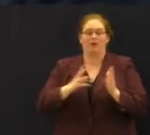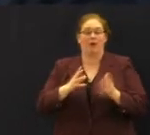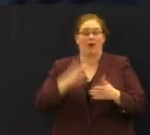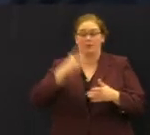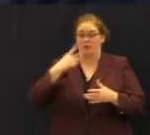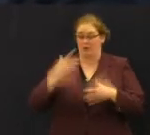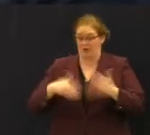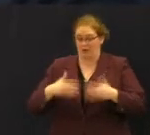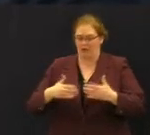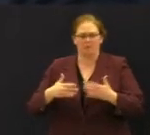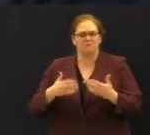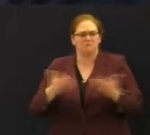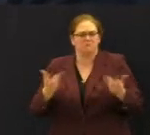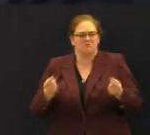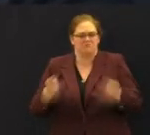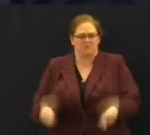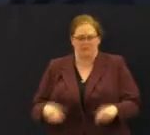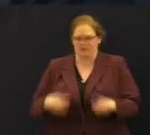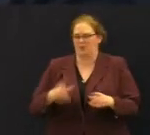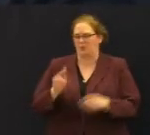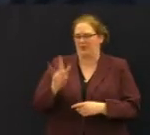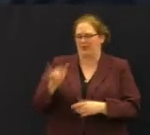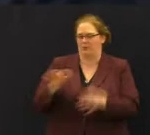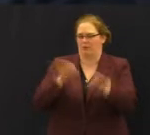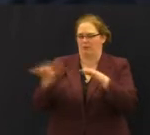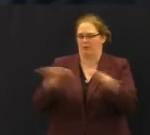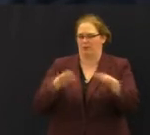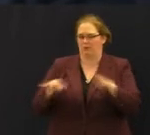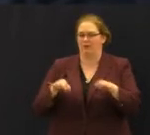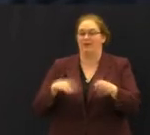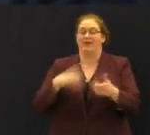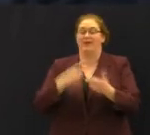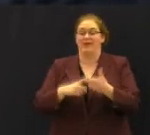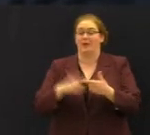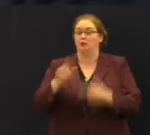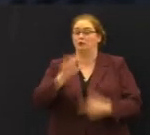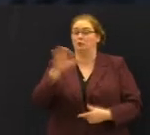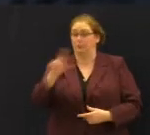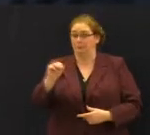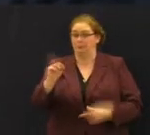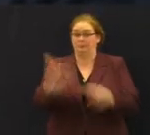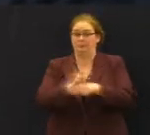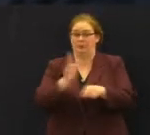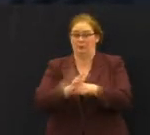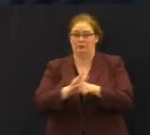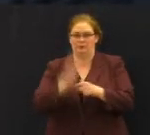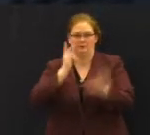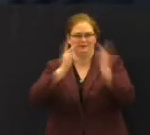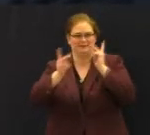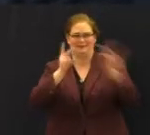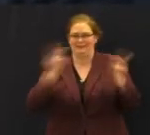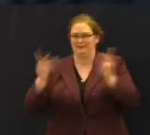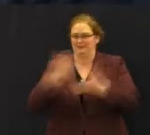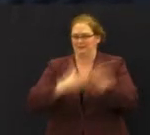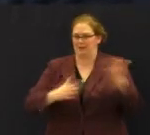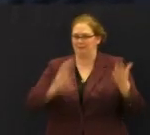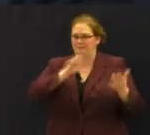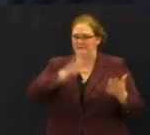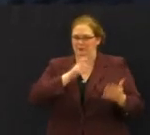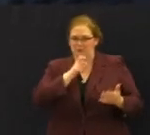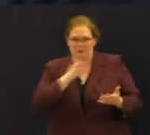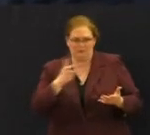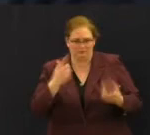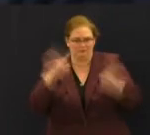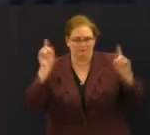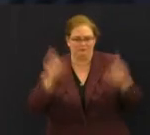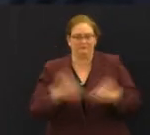and Kathy's going to talk a little bit more before we actually zoom into some of the seniors who are directly benefiting from this, is you'll see ways that